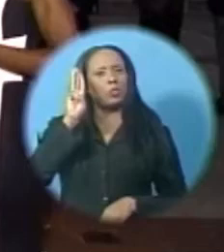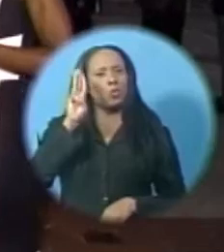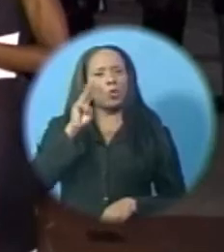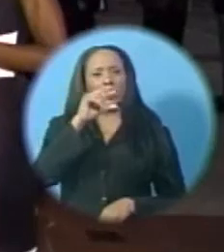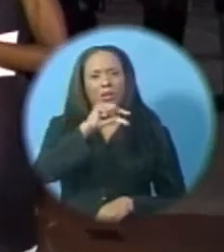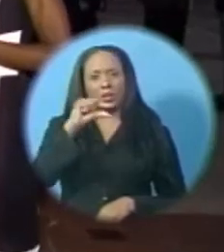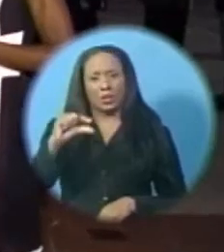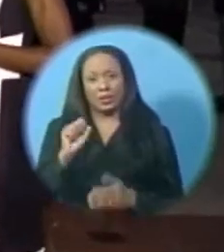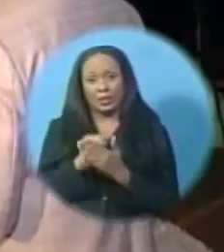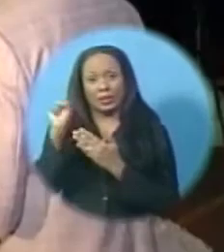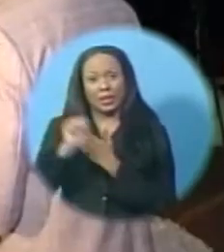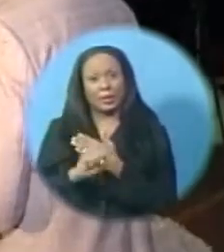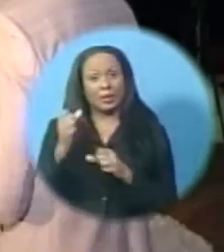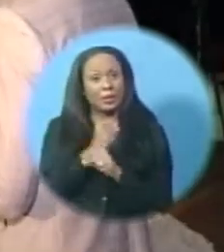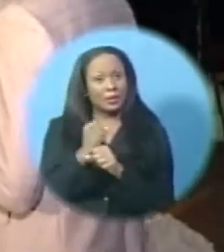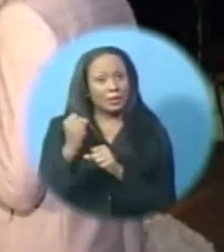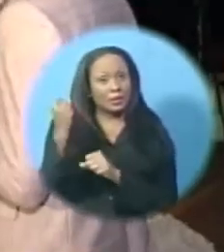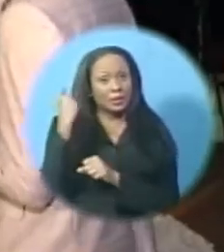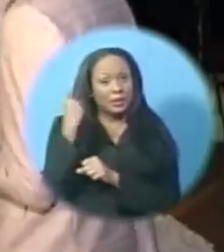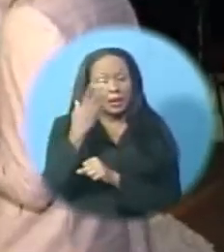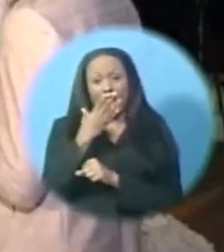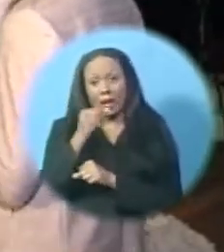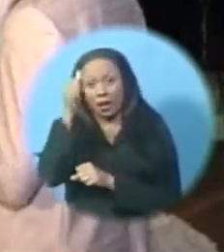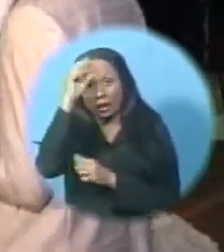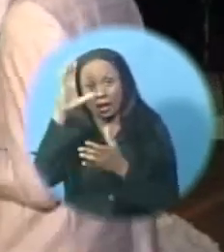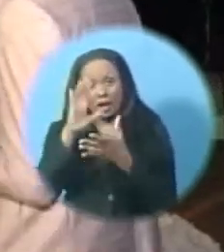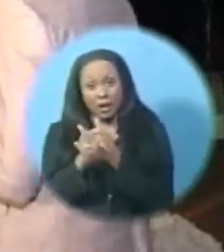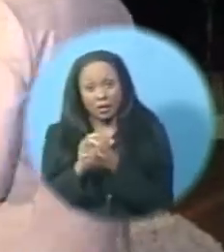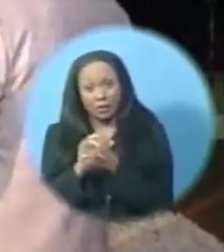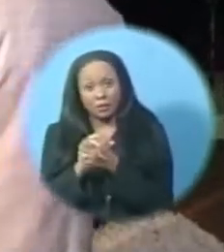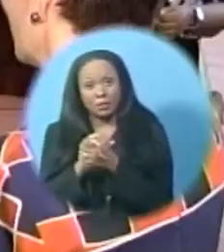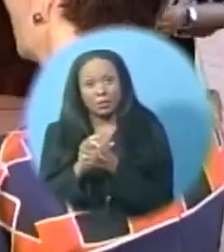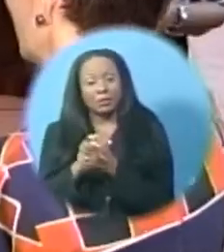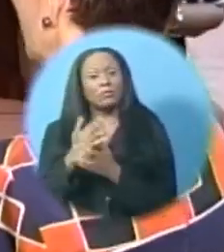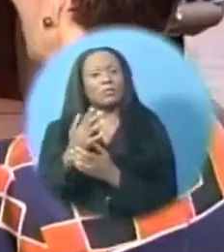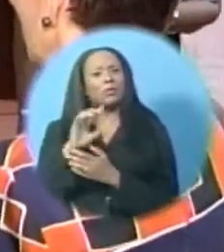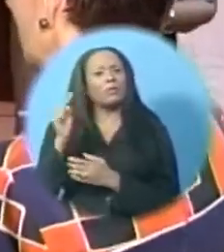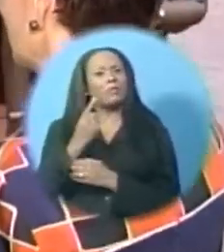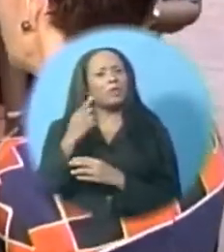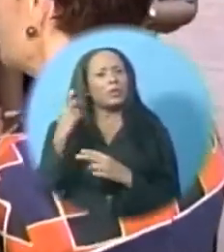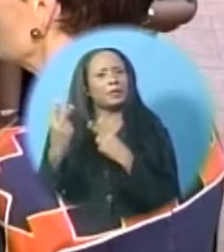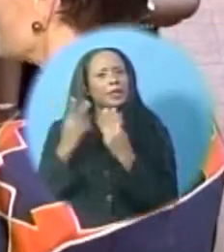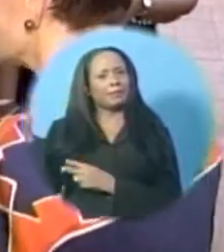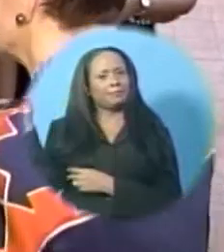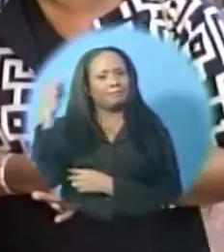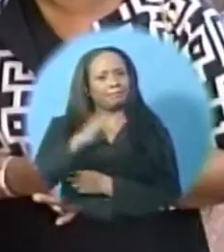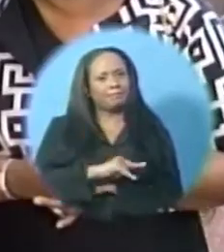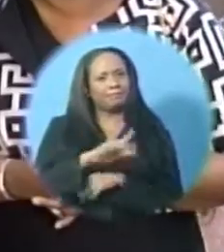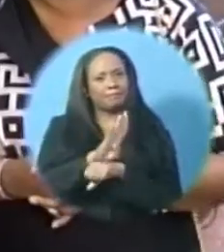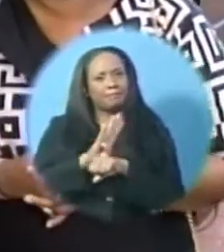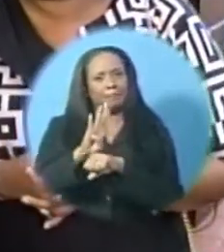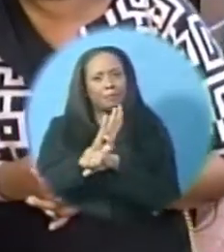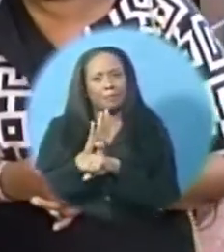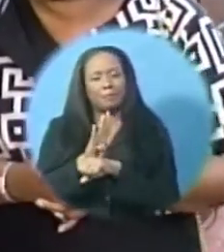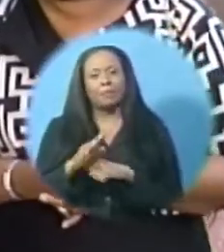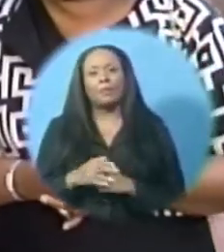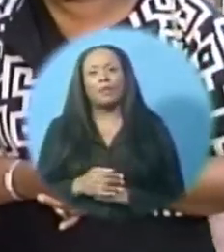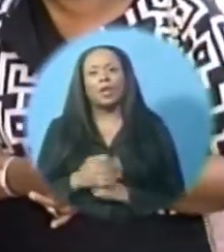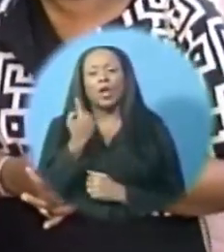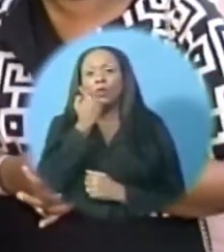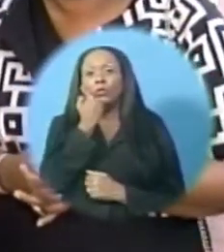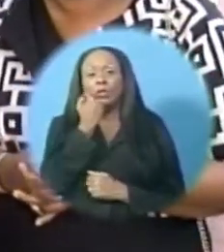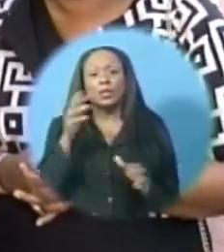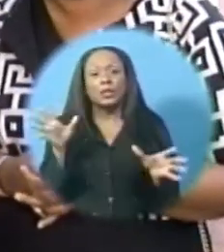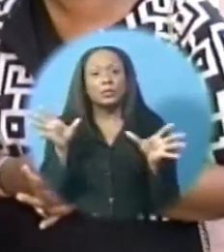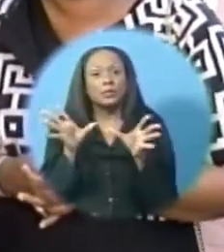in September 2016, and her husband Sir David Gascon are on their first visit to the island. Her latest engagement